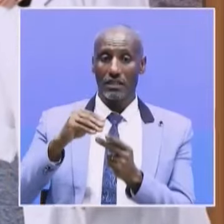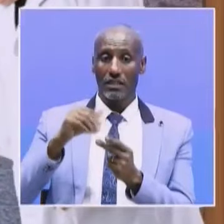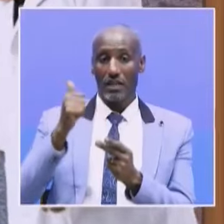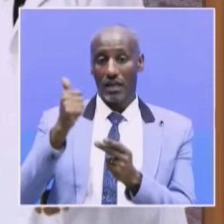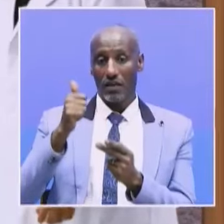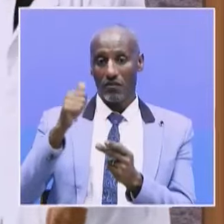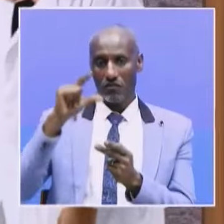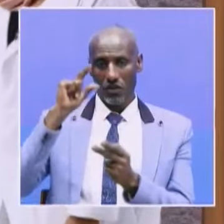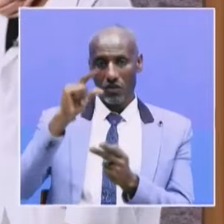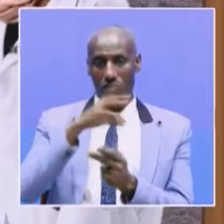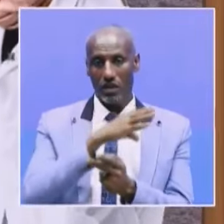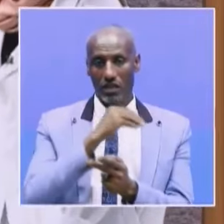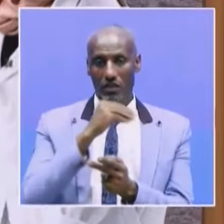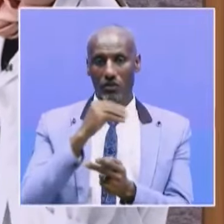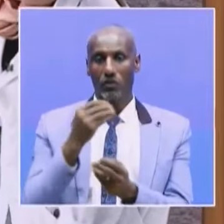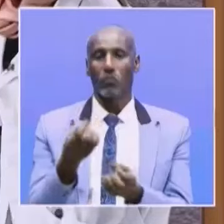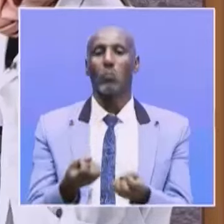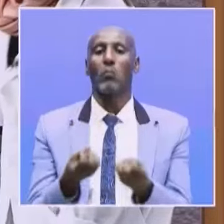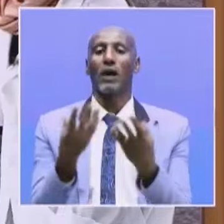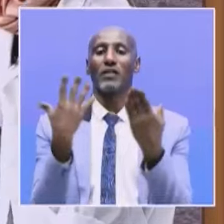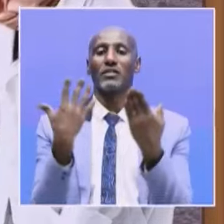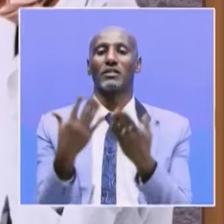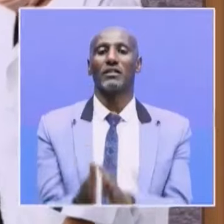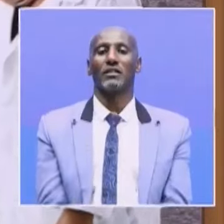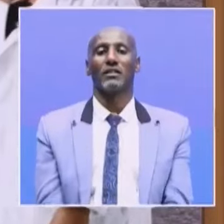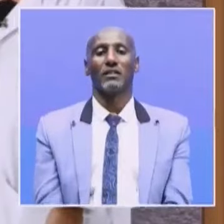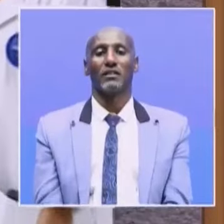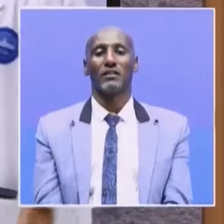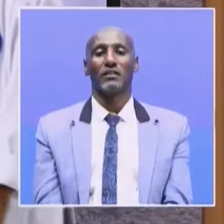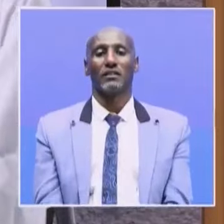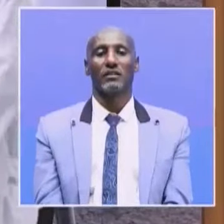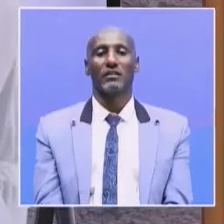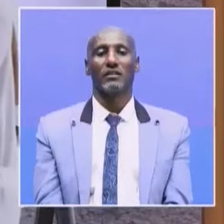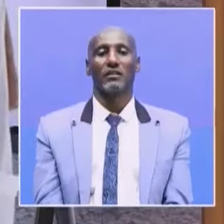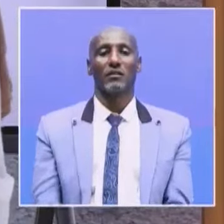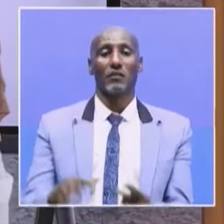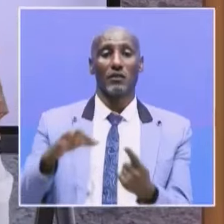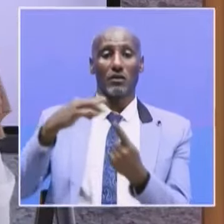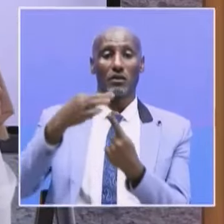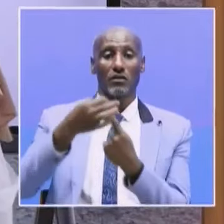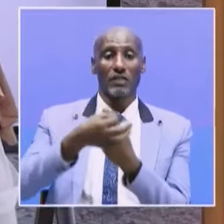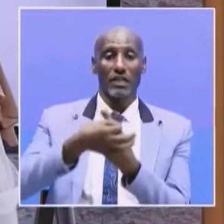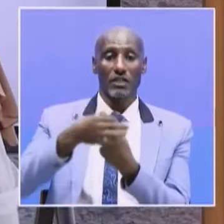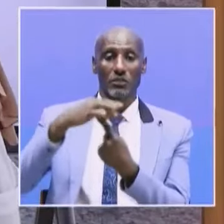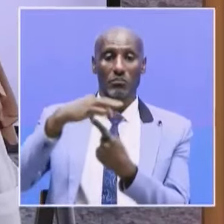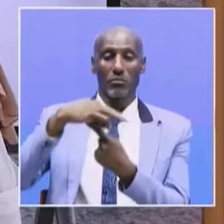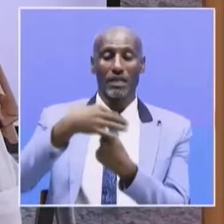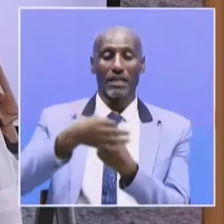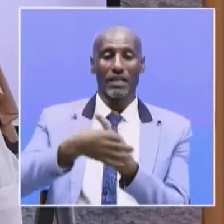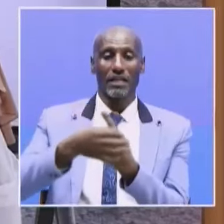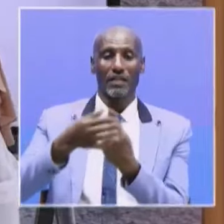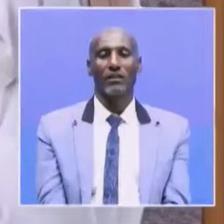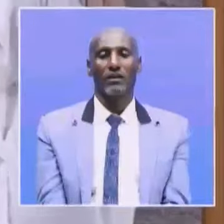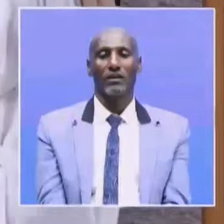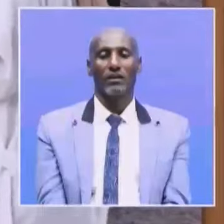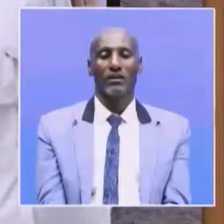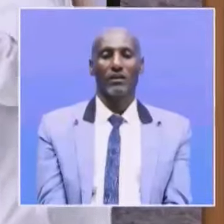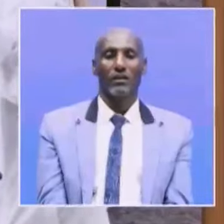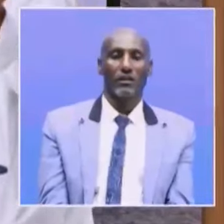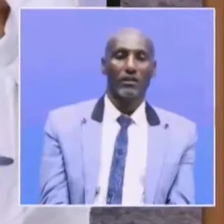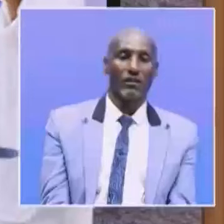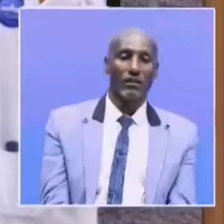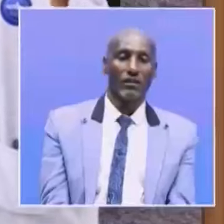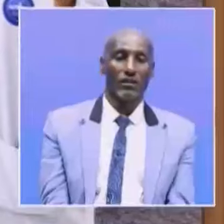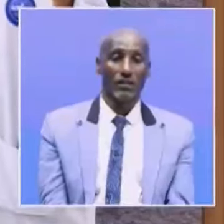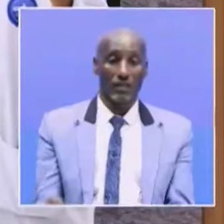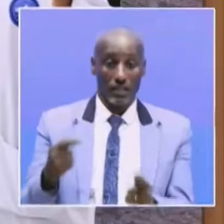few or much. So here it is, I have blank bananas. So when we come